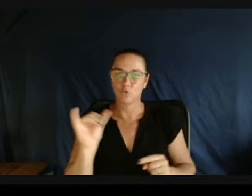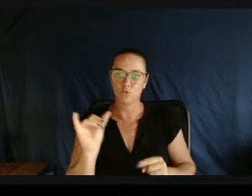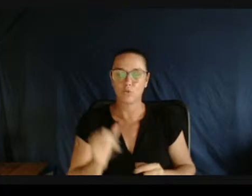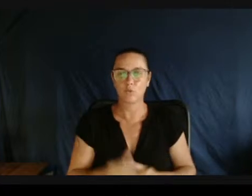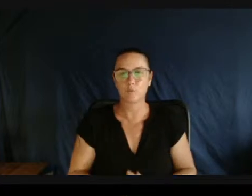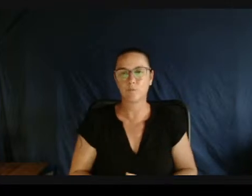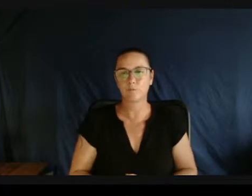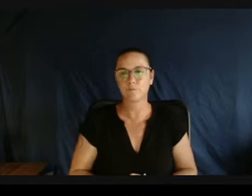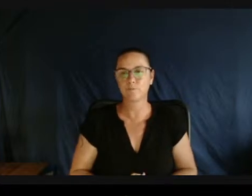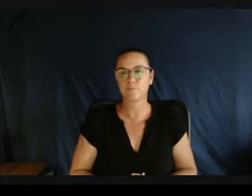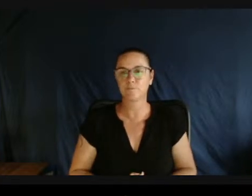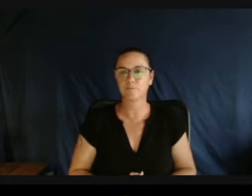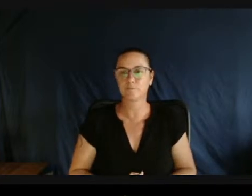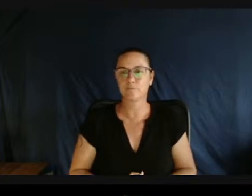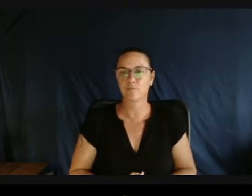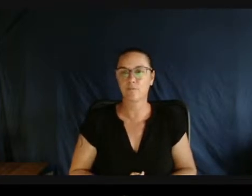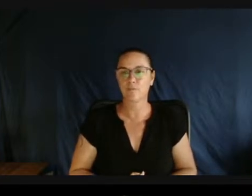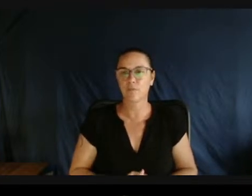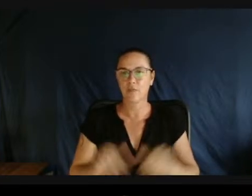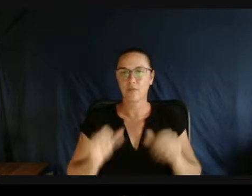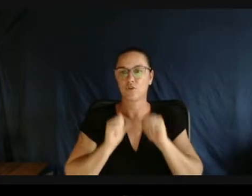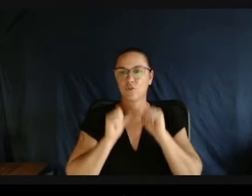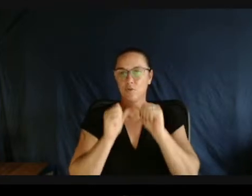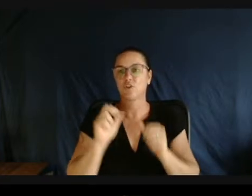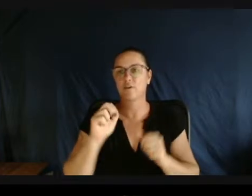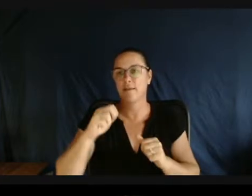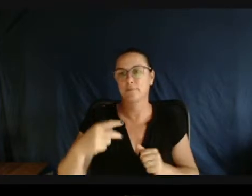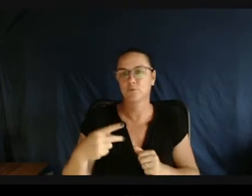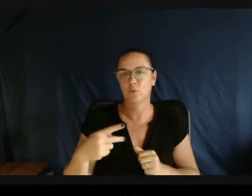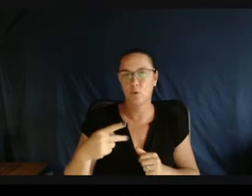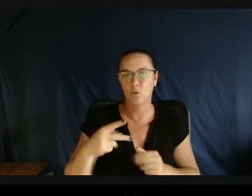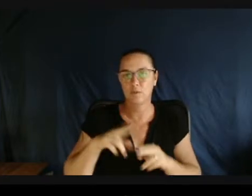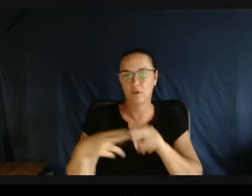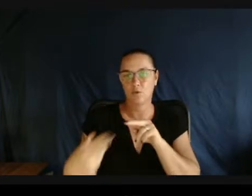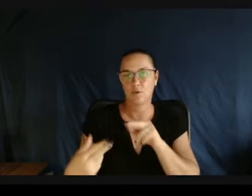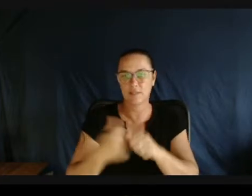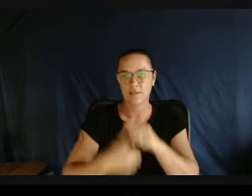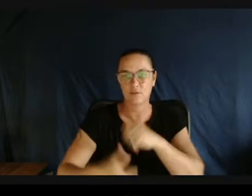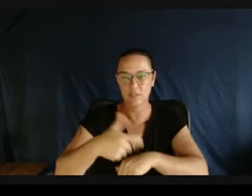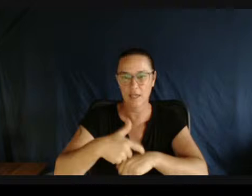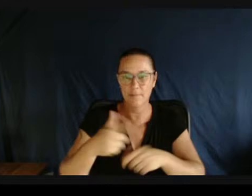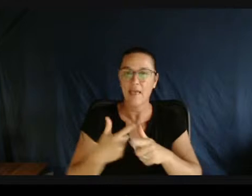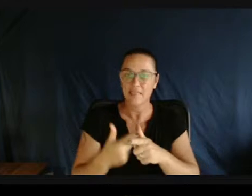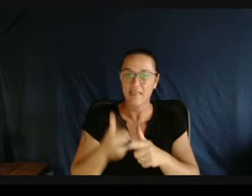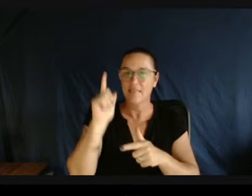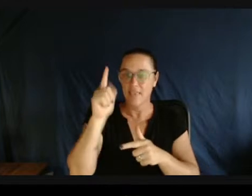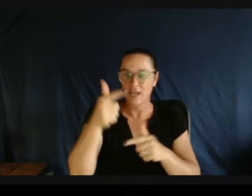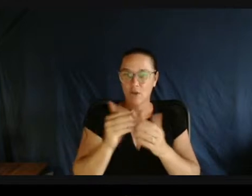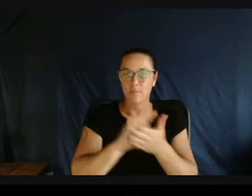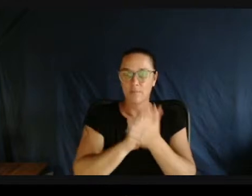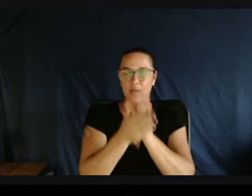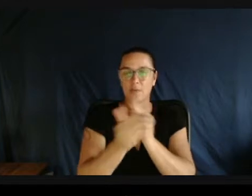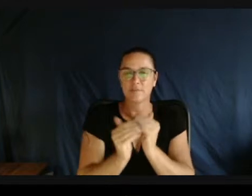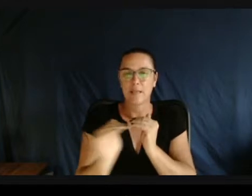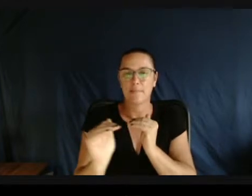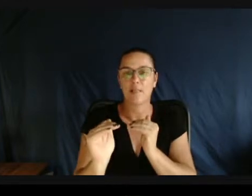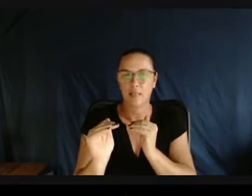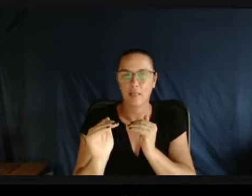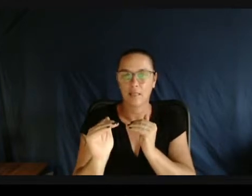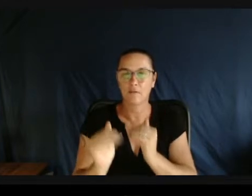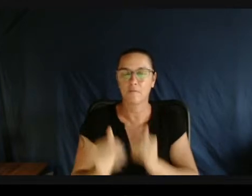And the duration of their episodes decreased over time and then eventually stabilized as well, kind of similar to what we're seeing here.